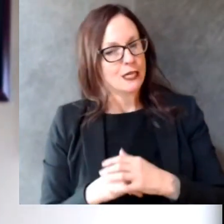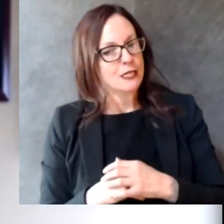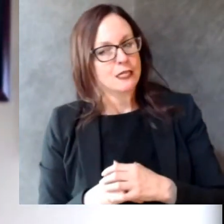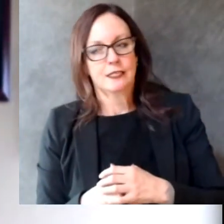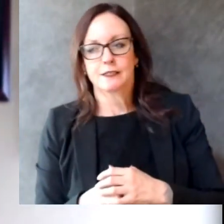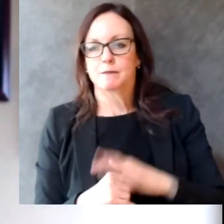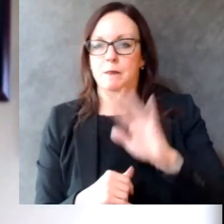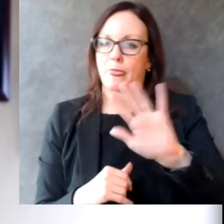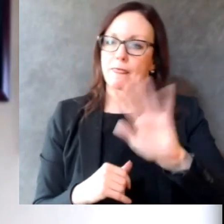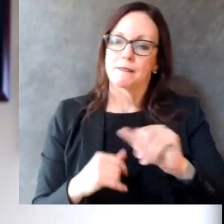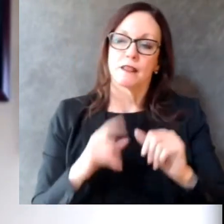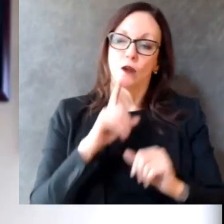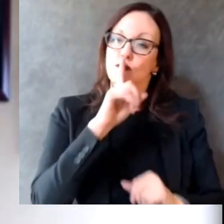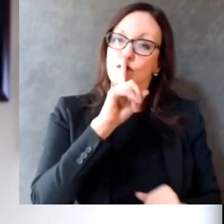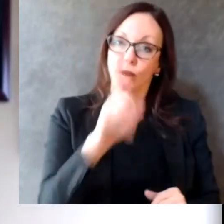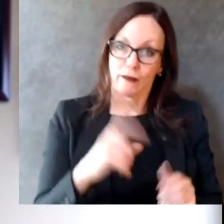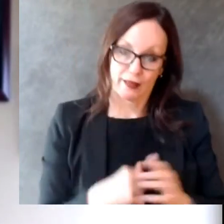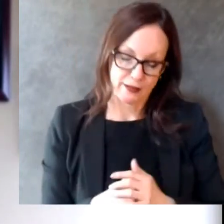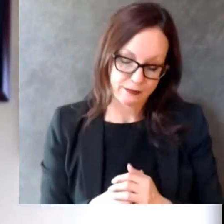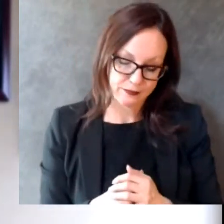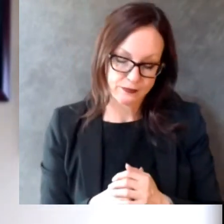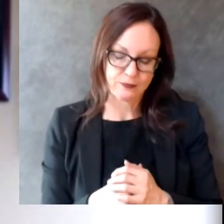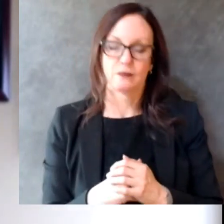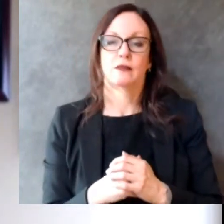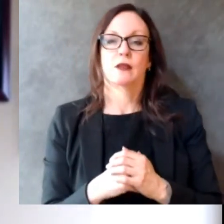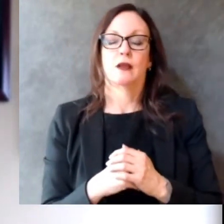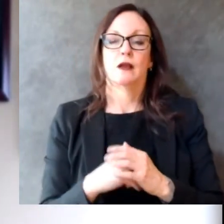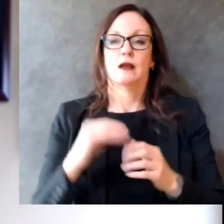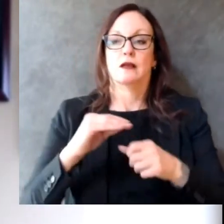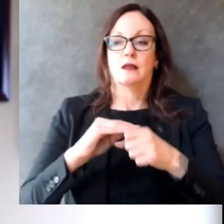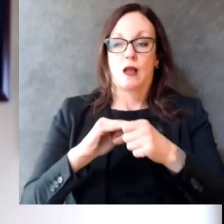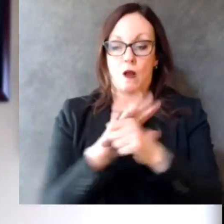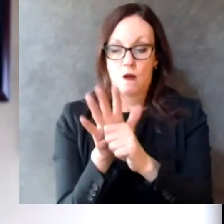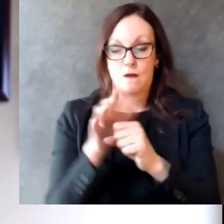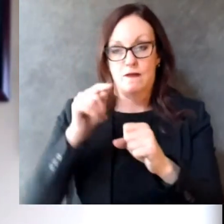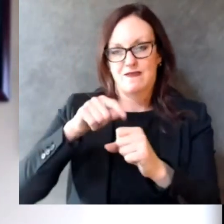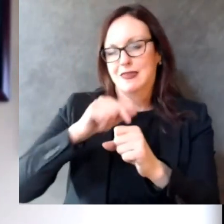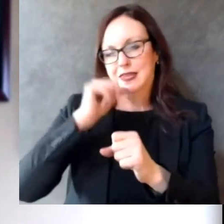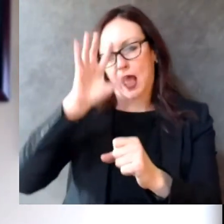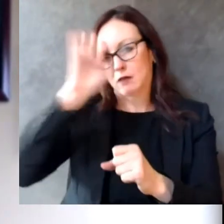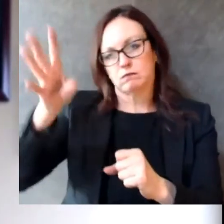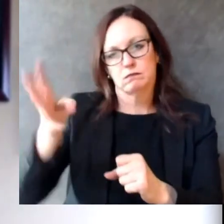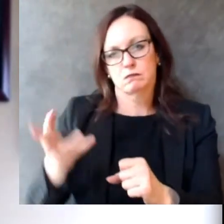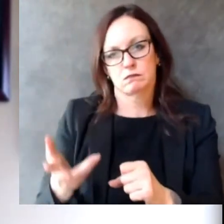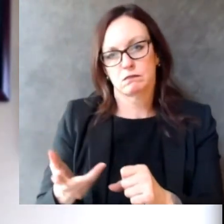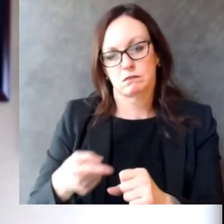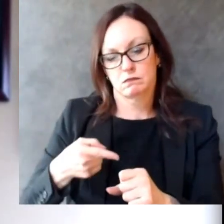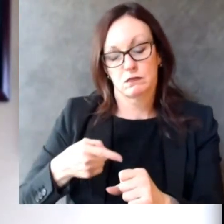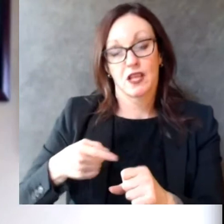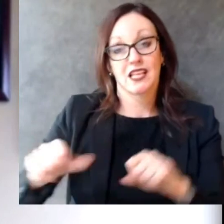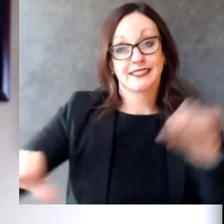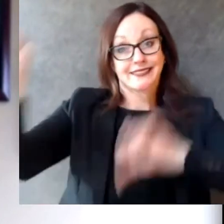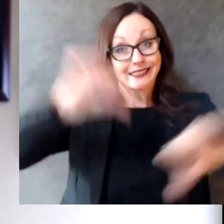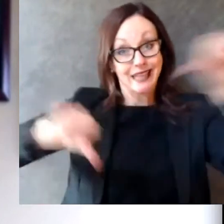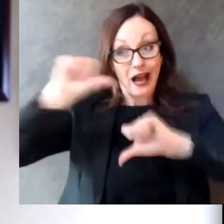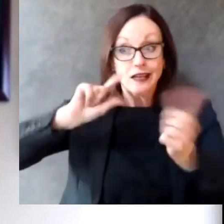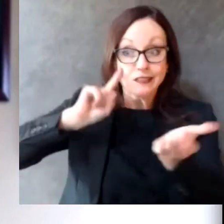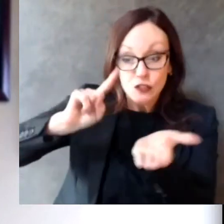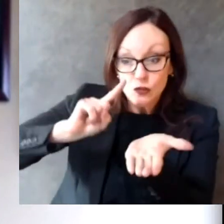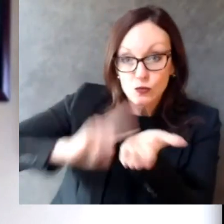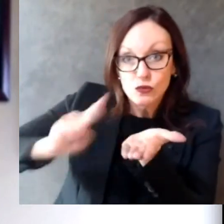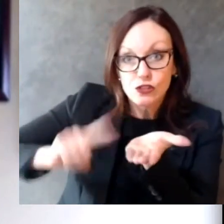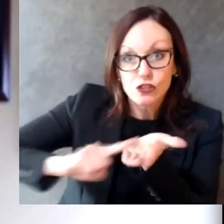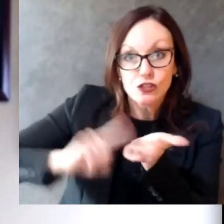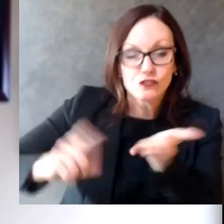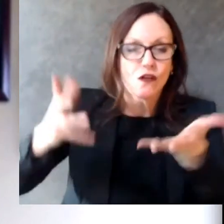There's very, very good evidence to say that children don't have natural immunity. They become infected and they